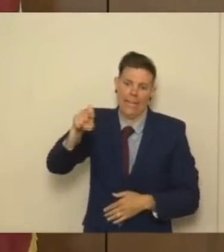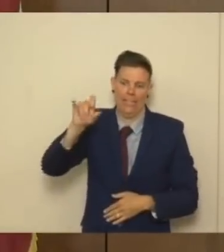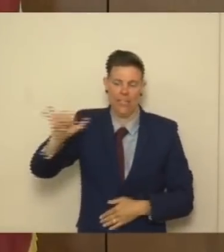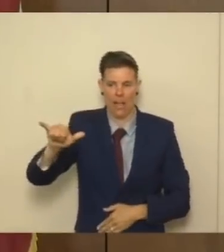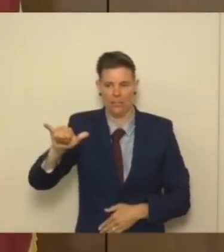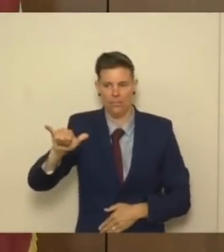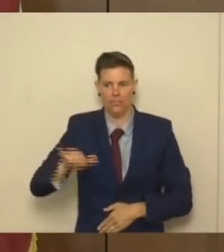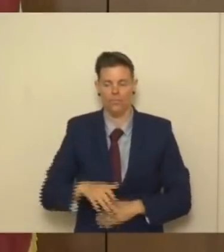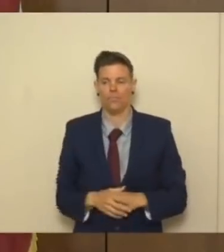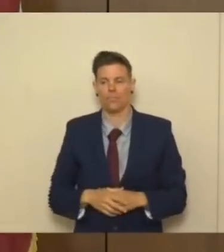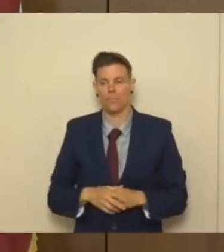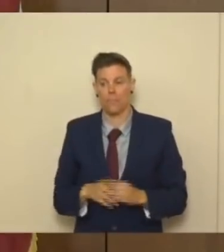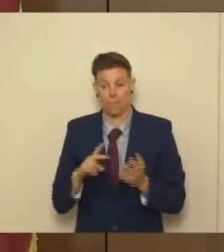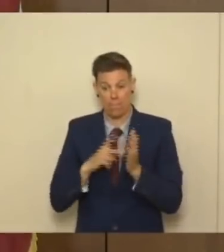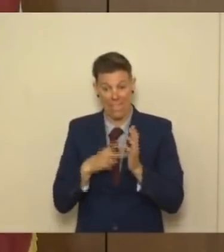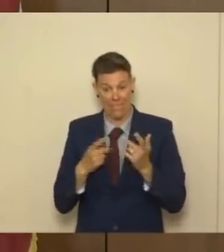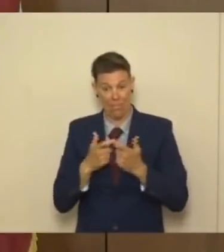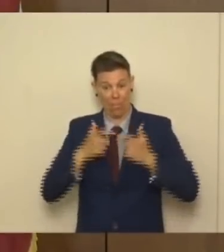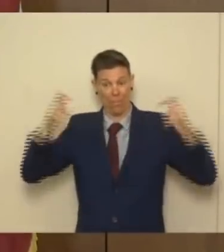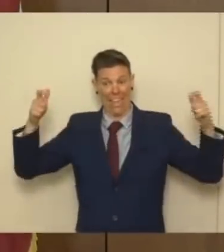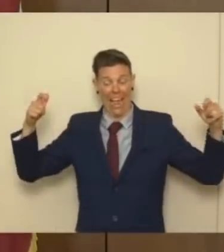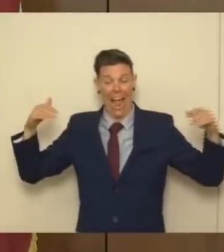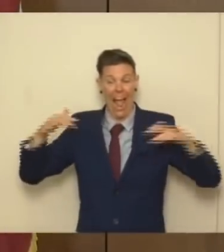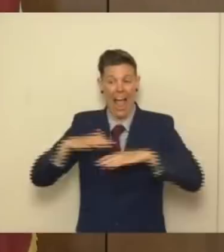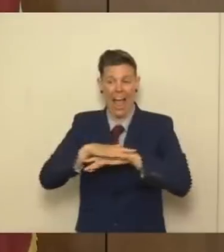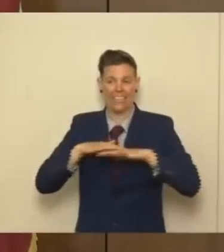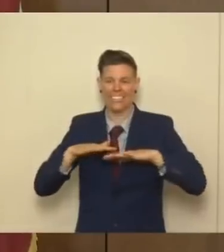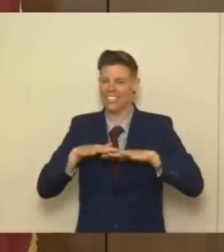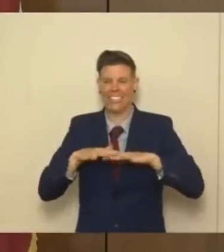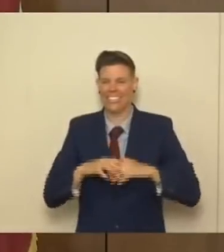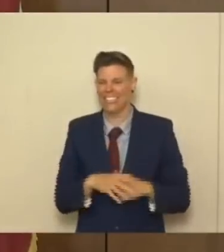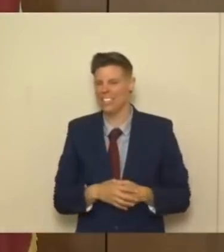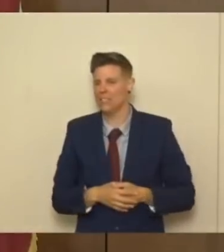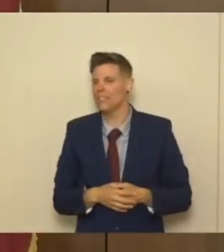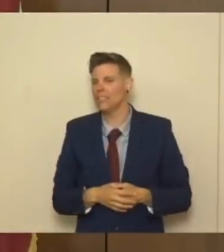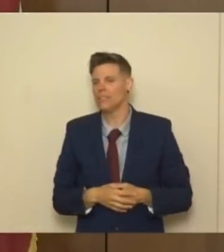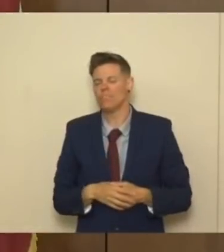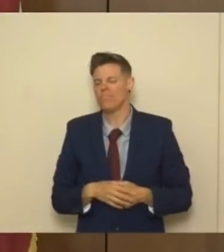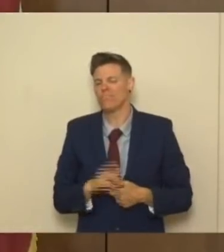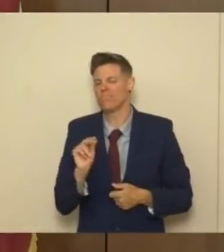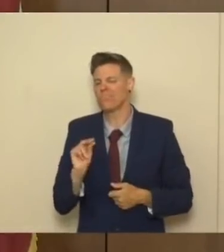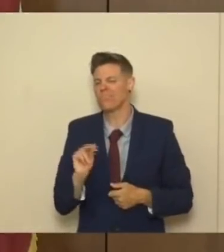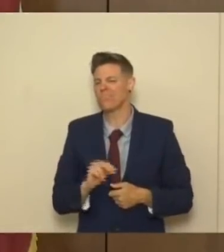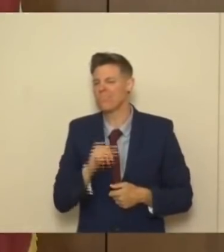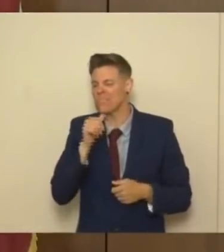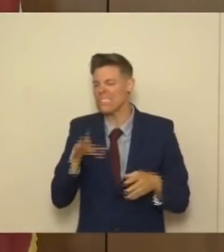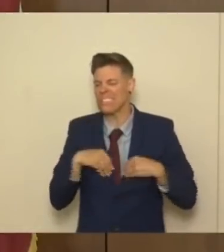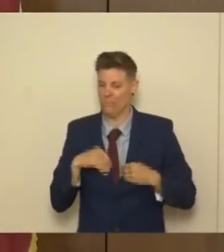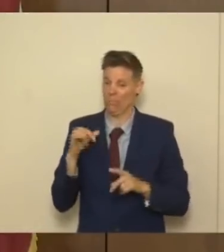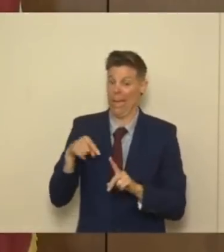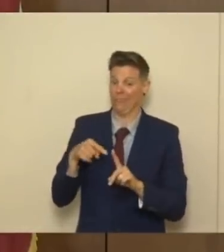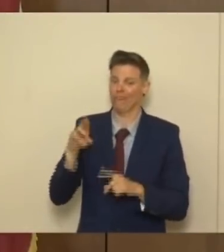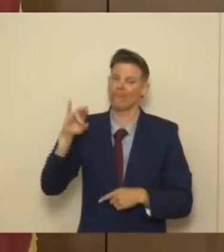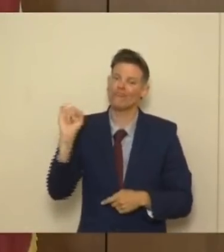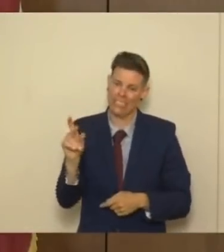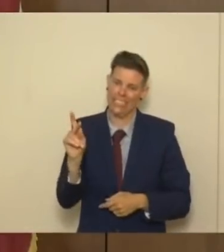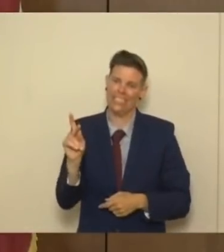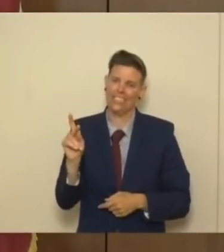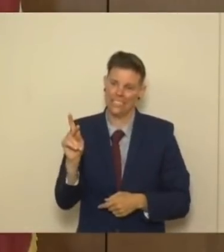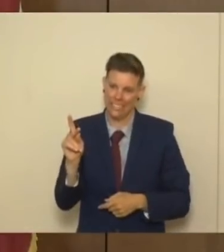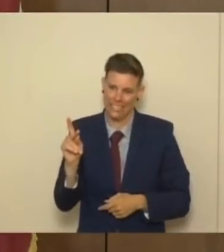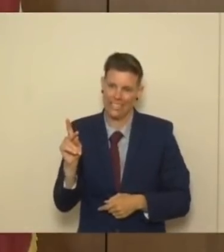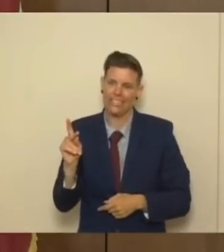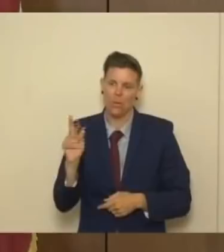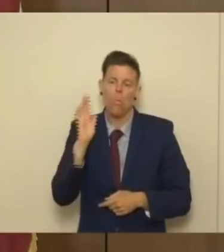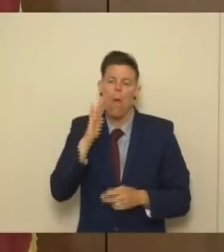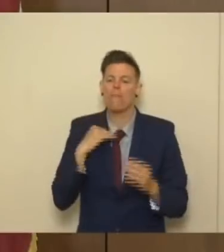is an unacceptable risk. So you'll hear directly about that tomorrow, but I think people are pretty clear, given the announcement about the